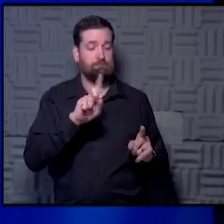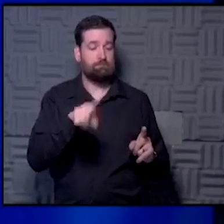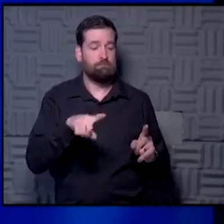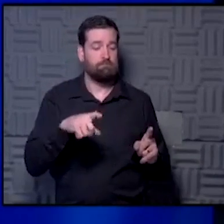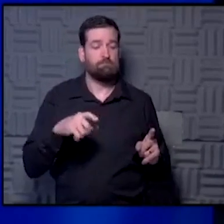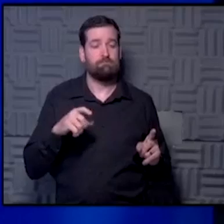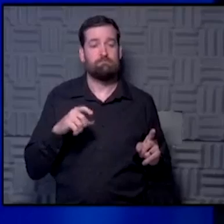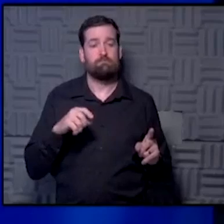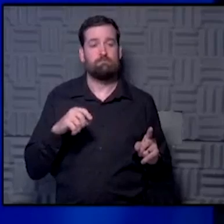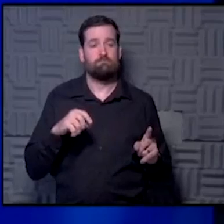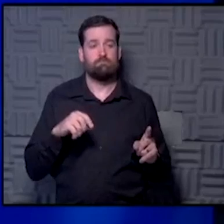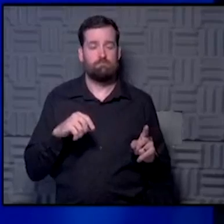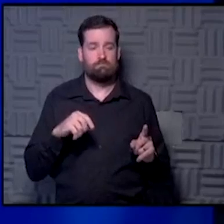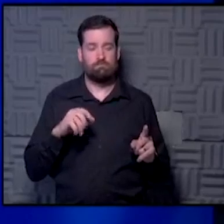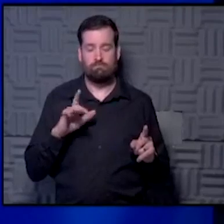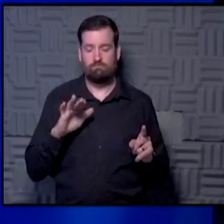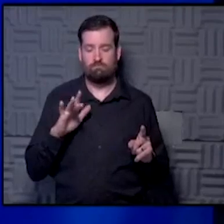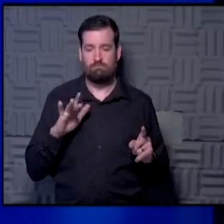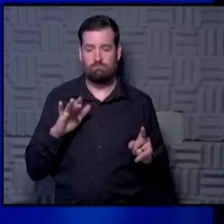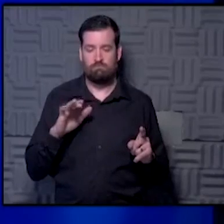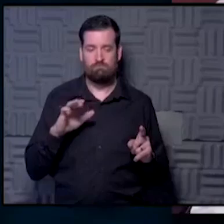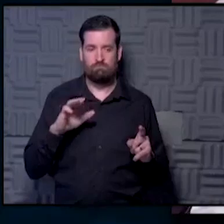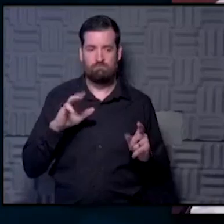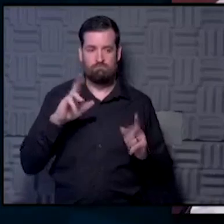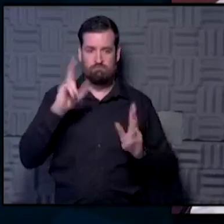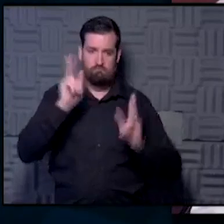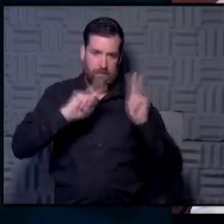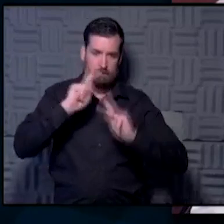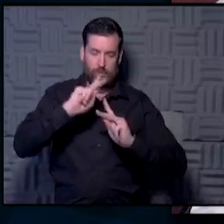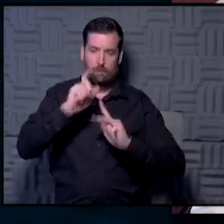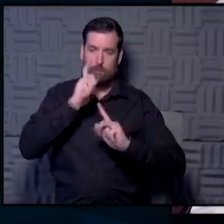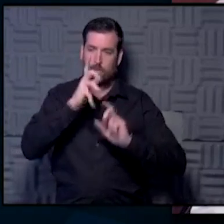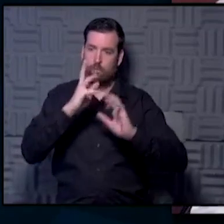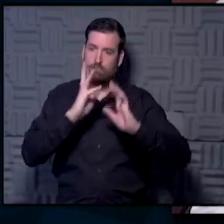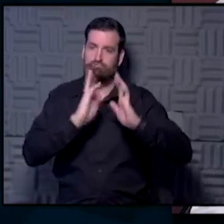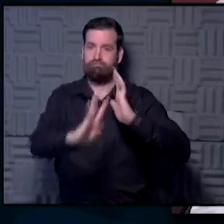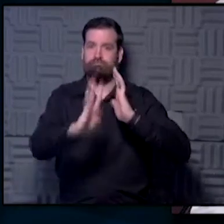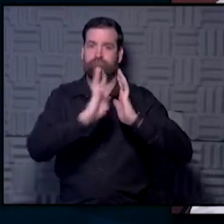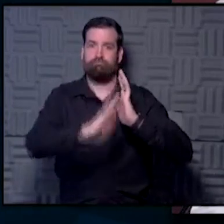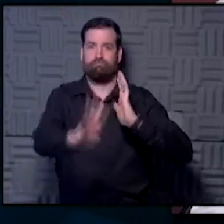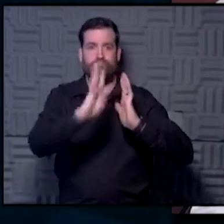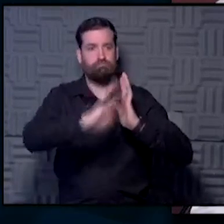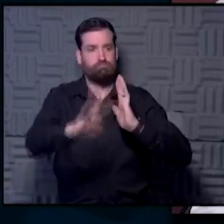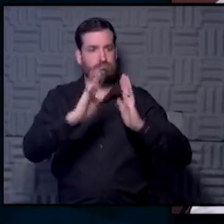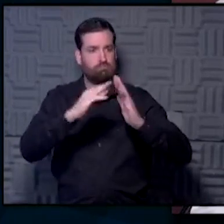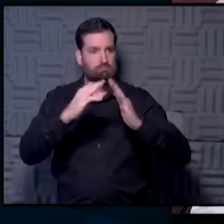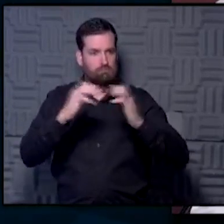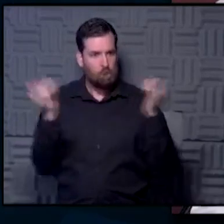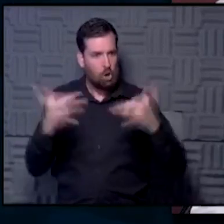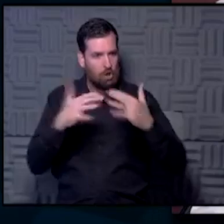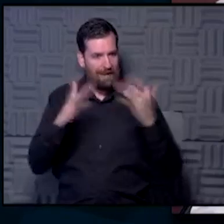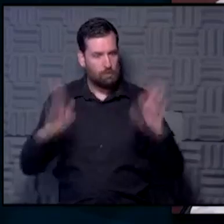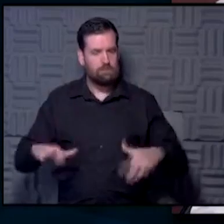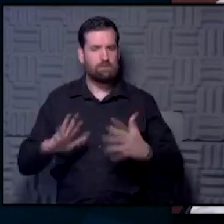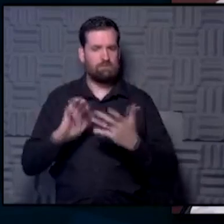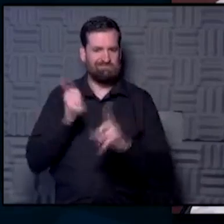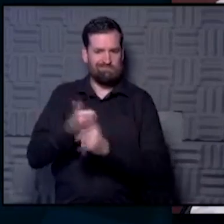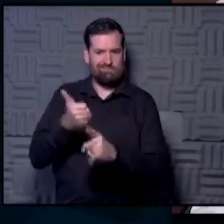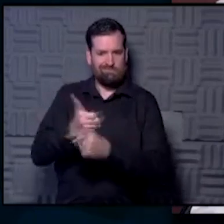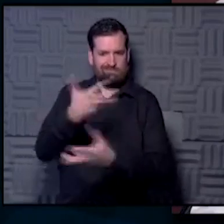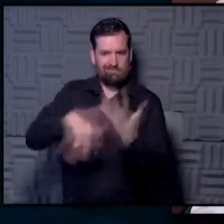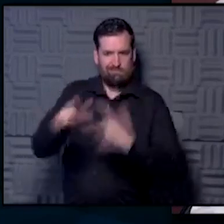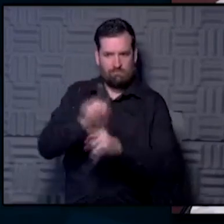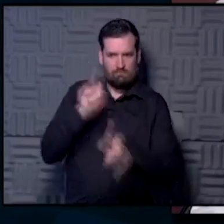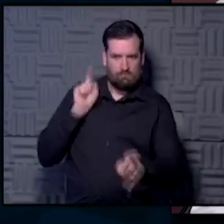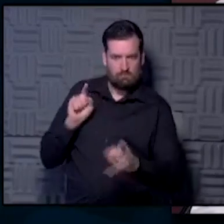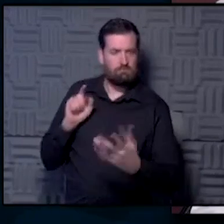do you get the people who go through the haunted houses to socially distance? She said, I have to have